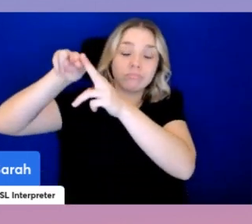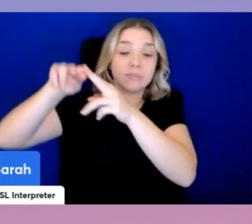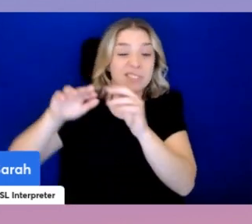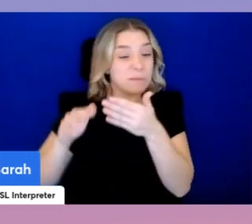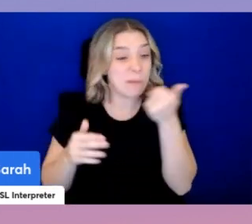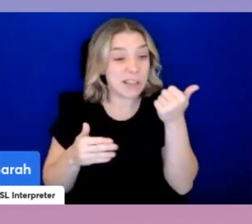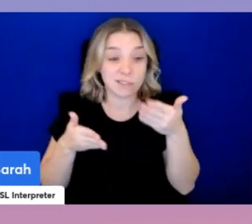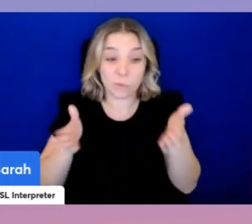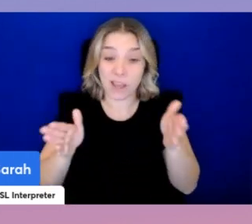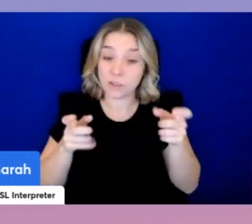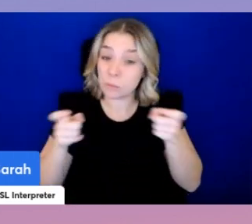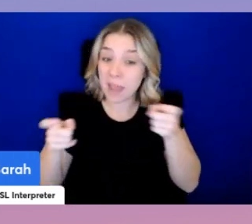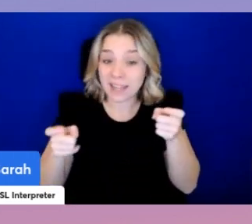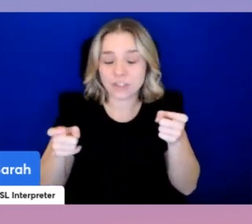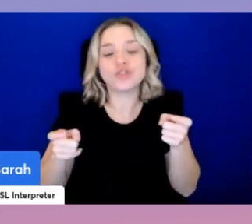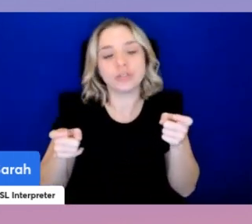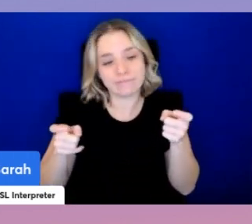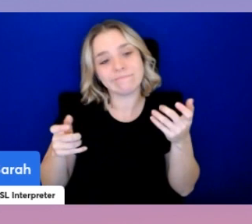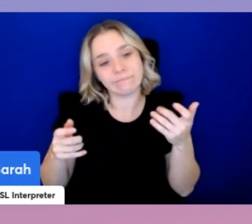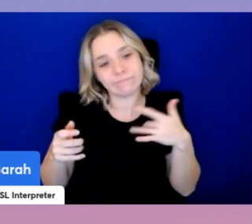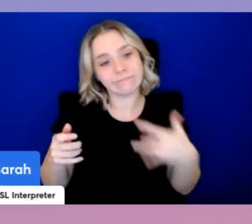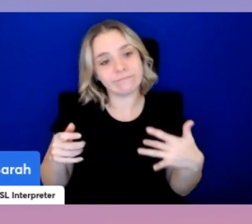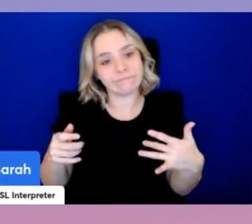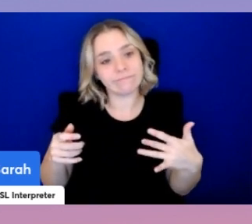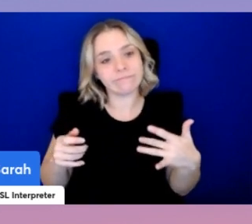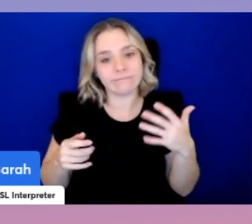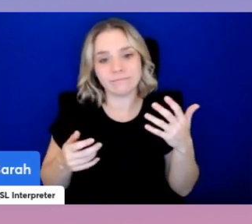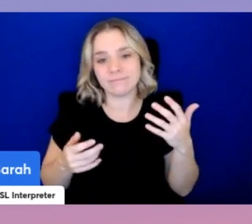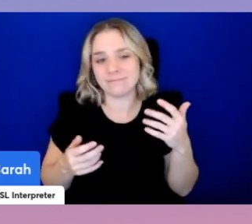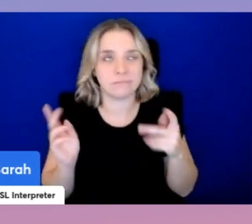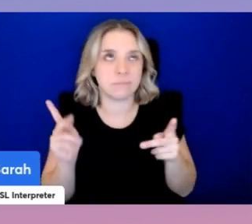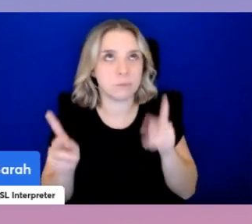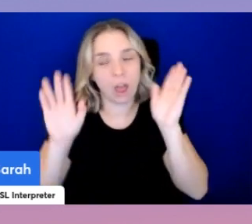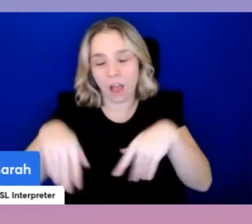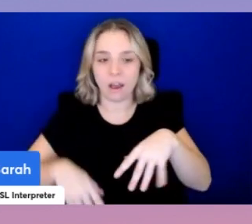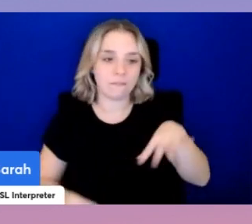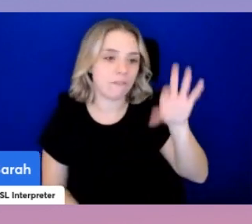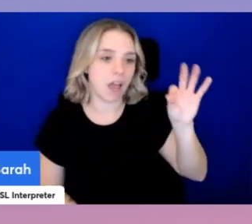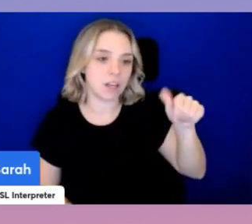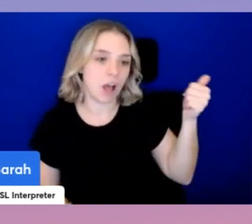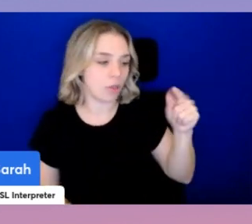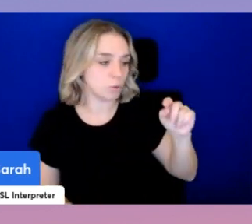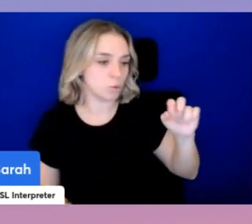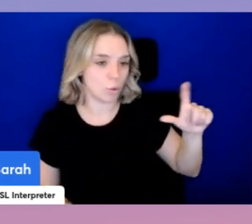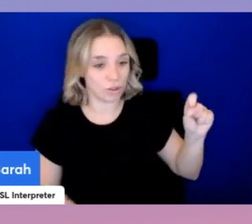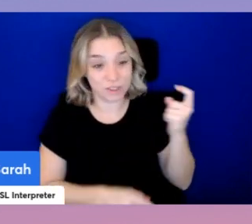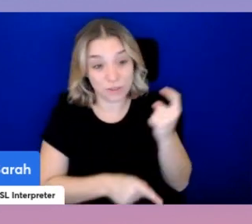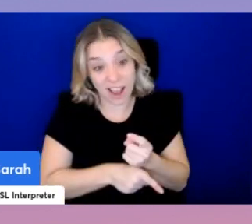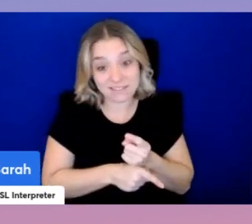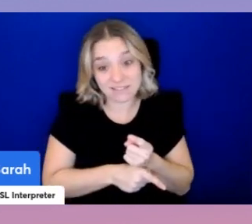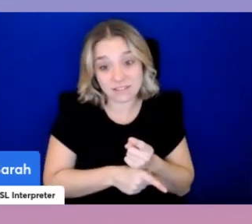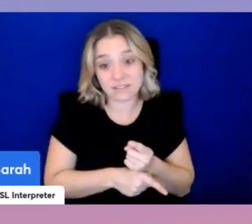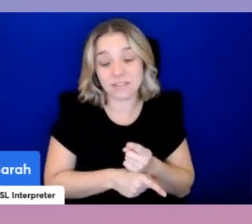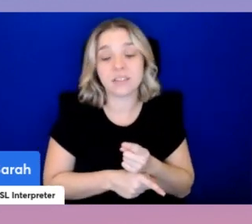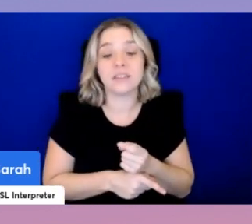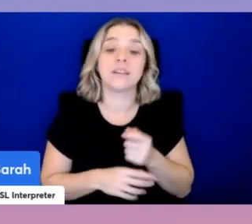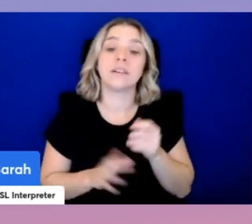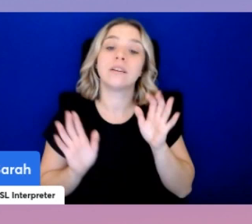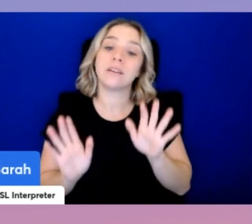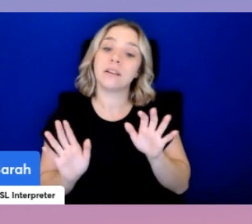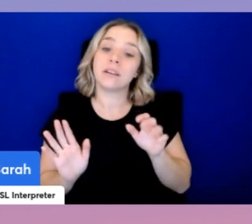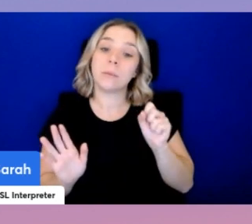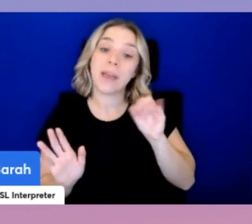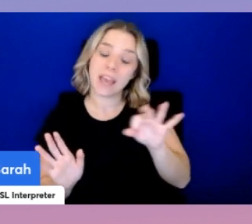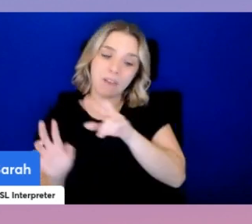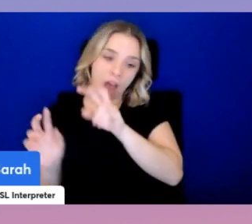this, commonly people just find another tools, right? And if I put this into the